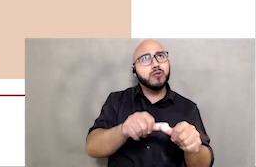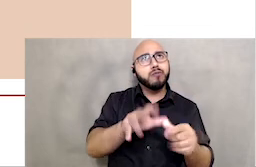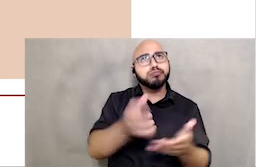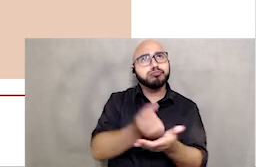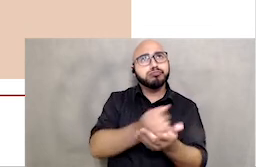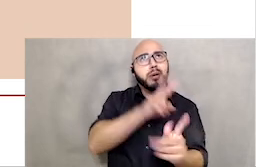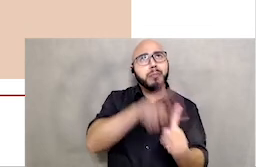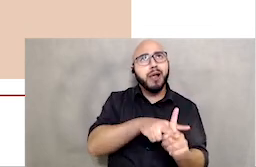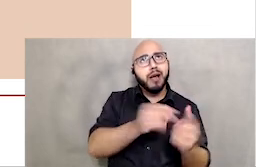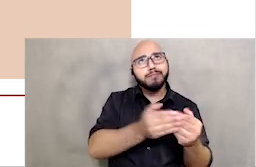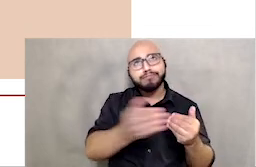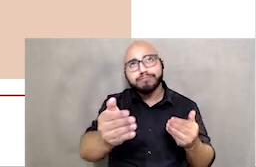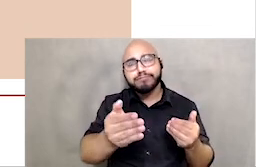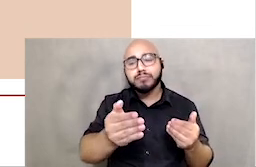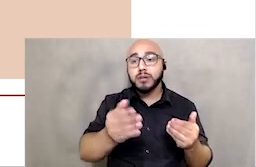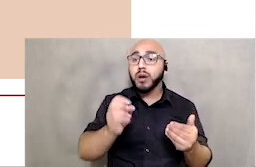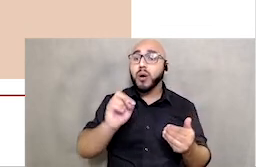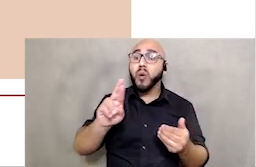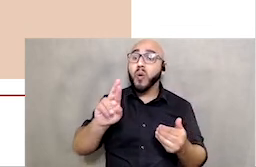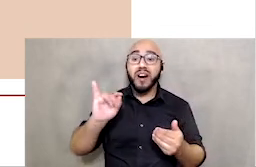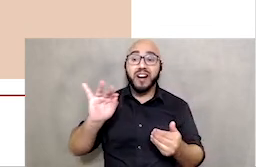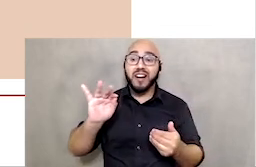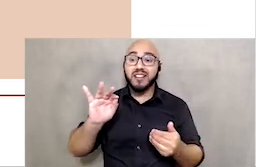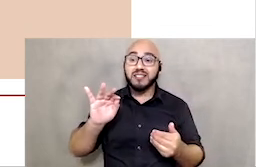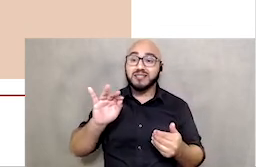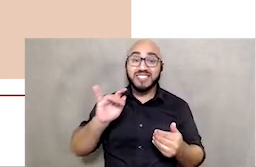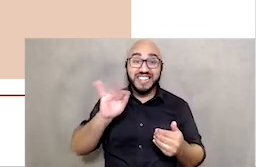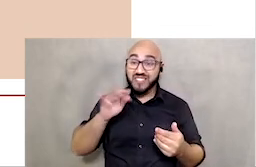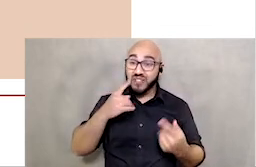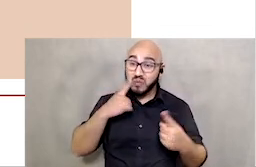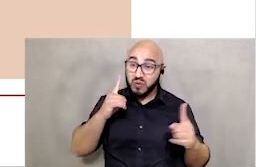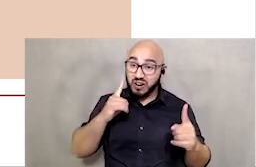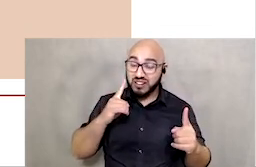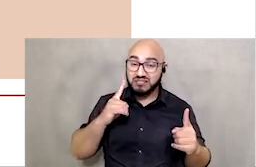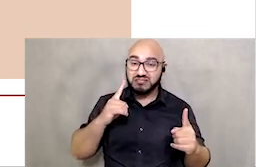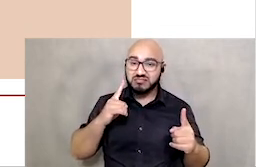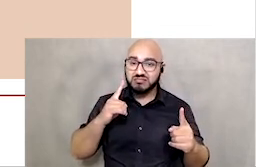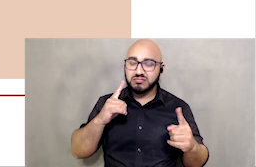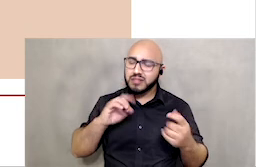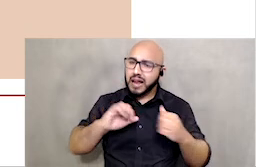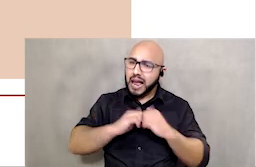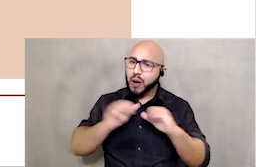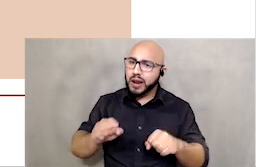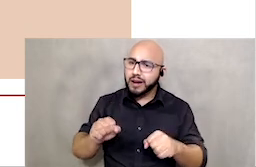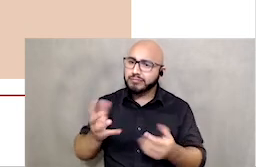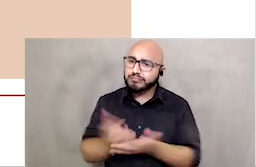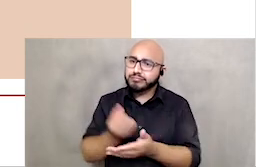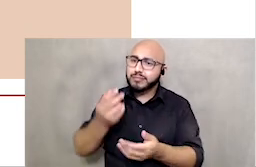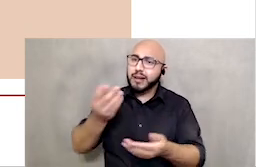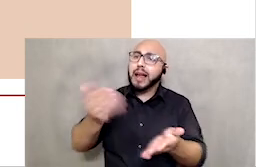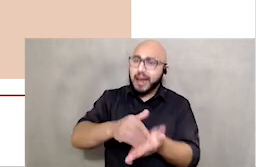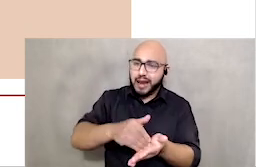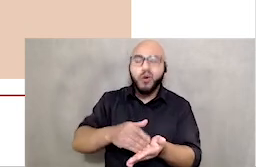or if you strayed away from them, if they worked, how you're able to kind of utilize them again. So,